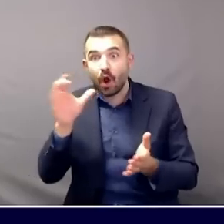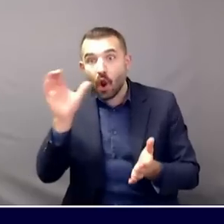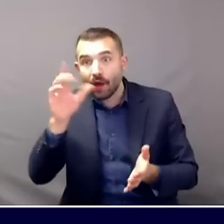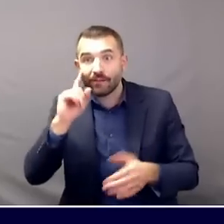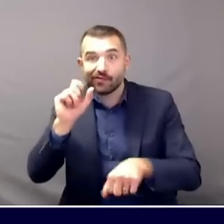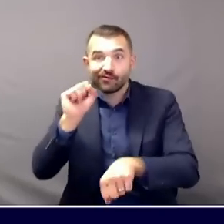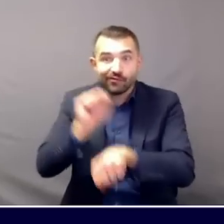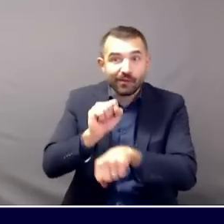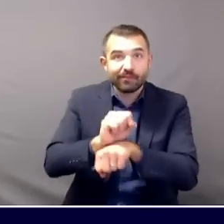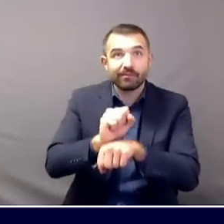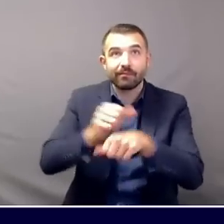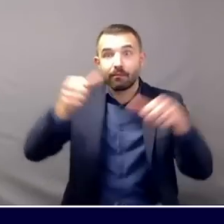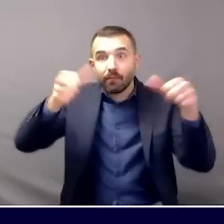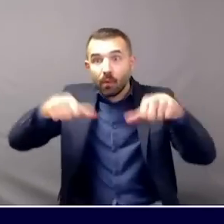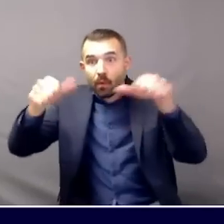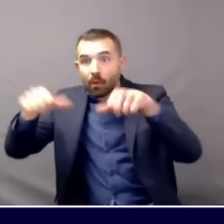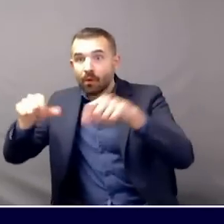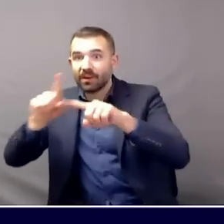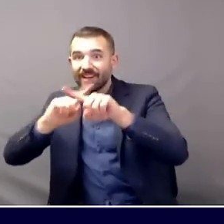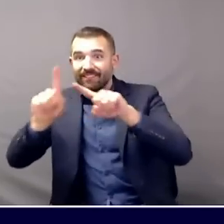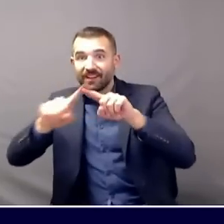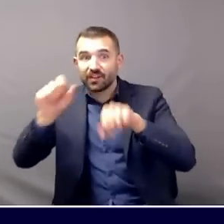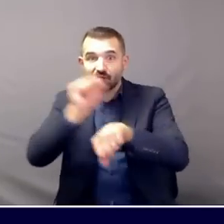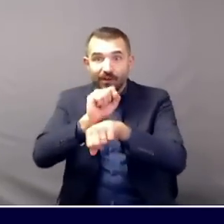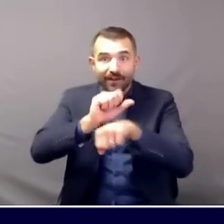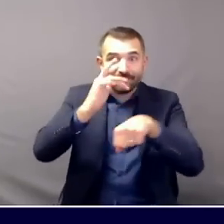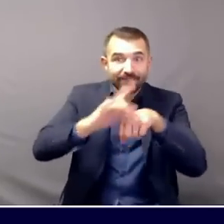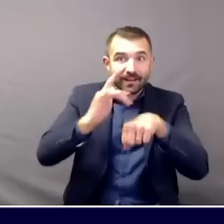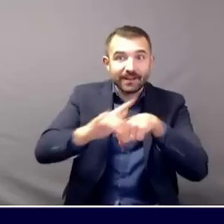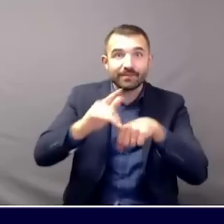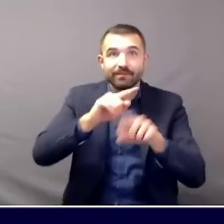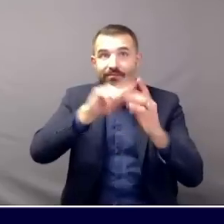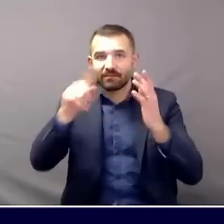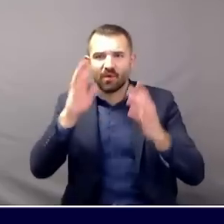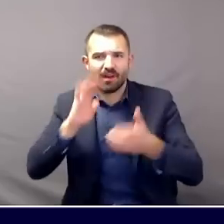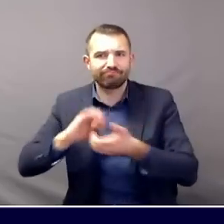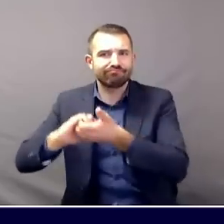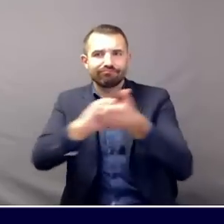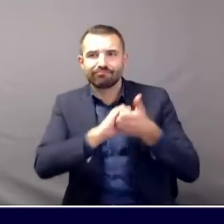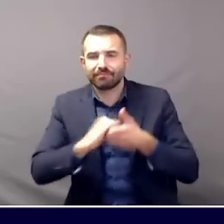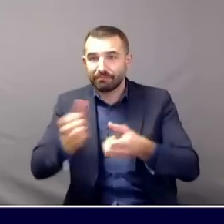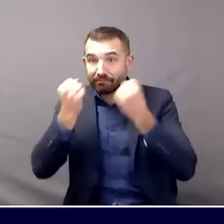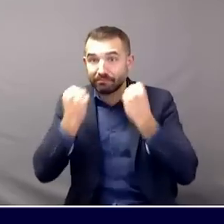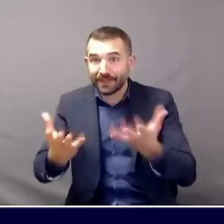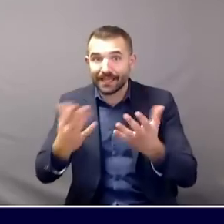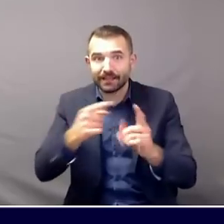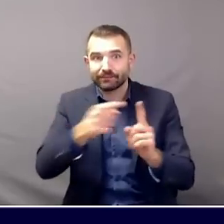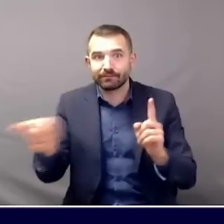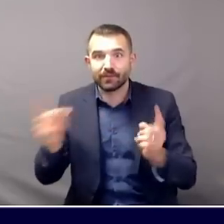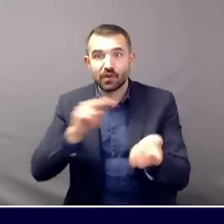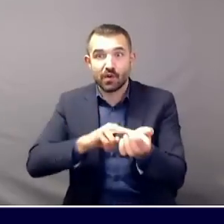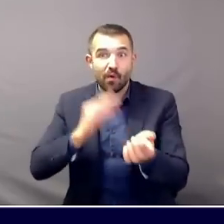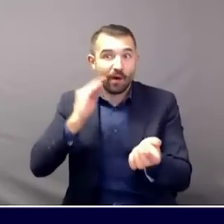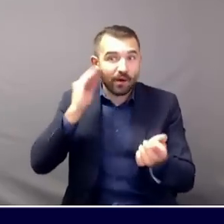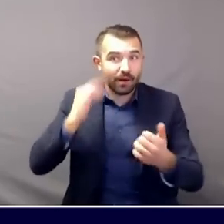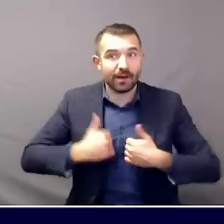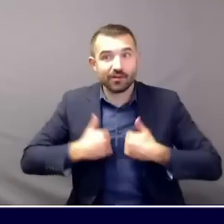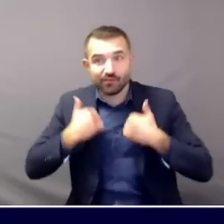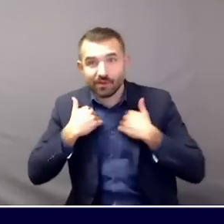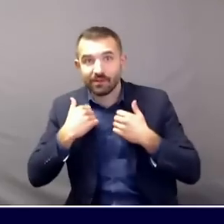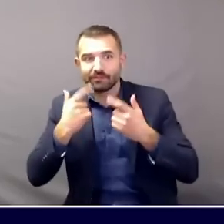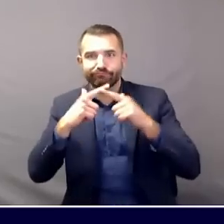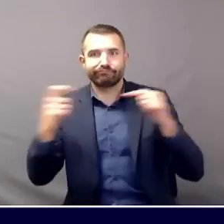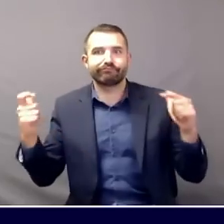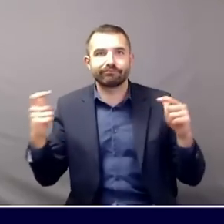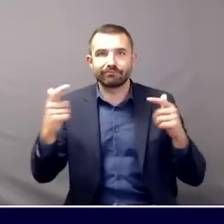to additional long-term care sites in the near future. Providing expanded support for nursing